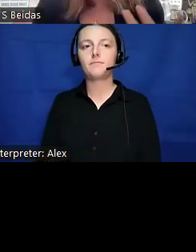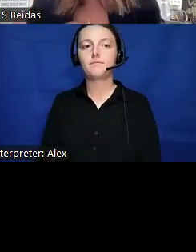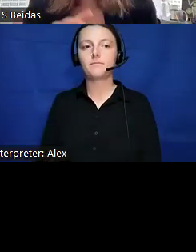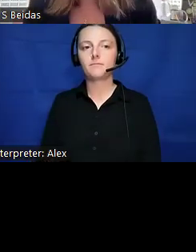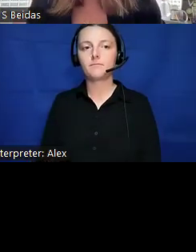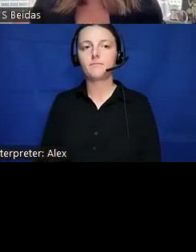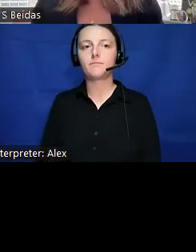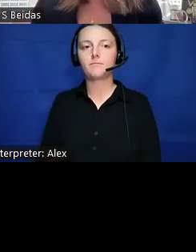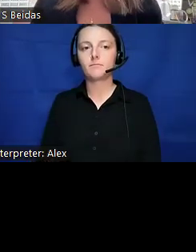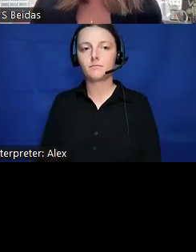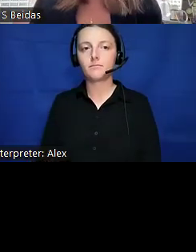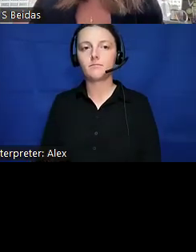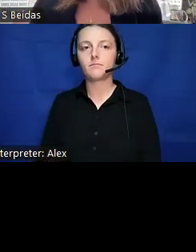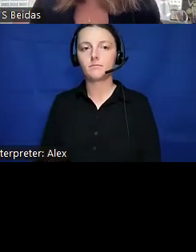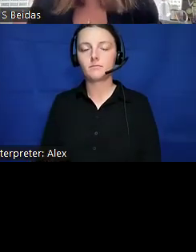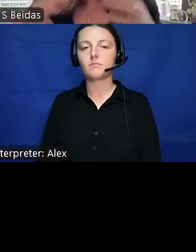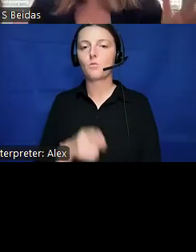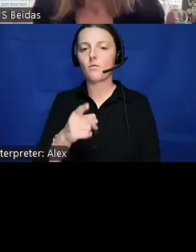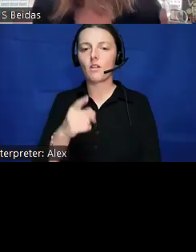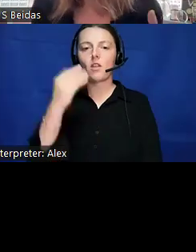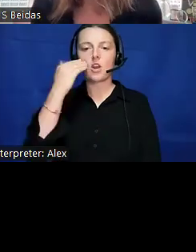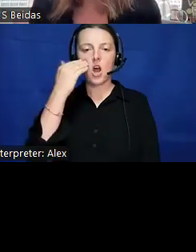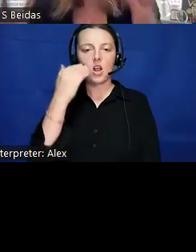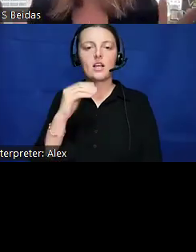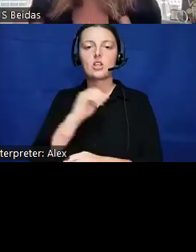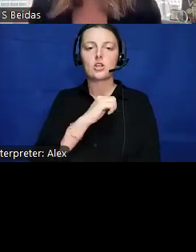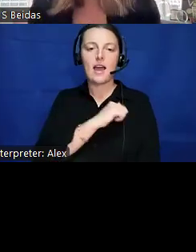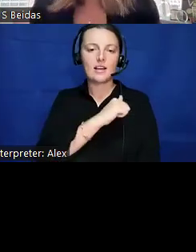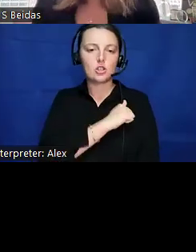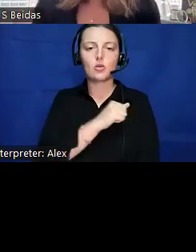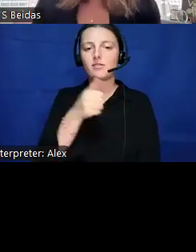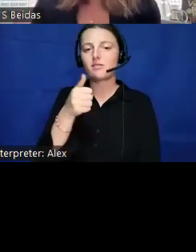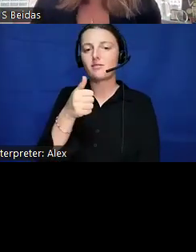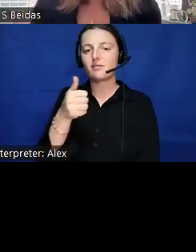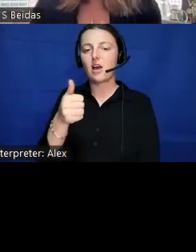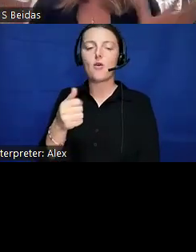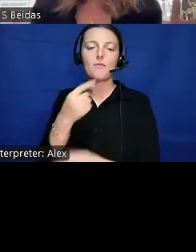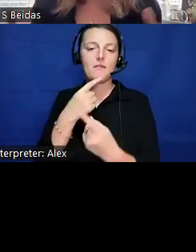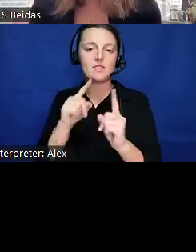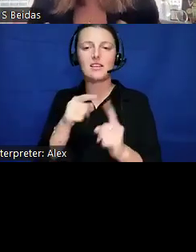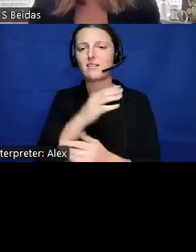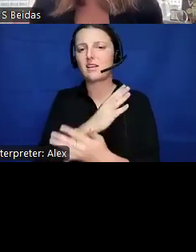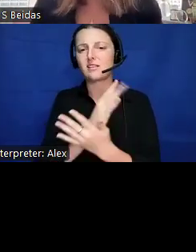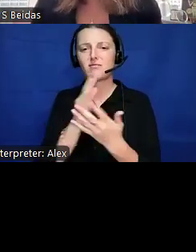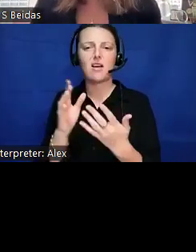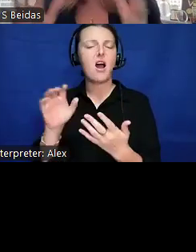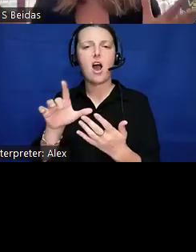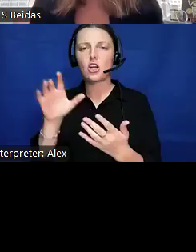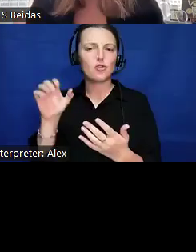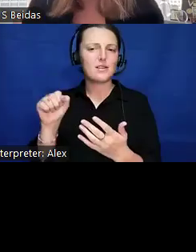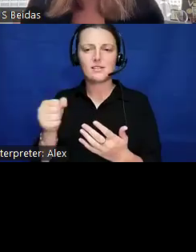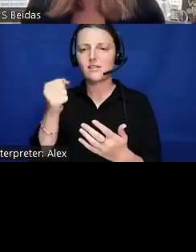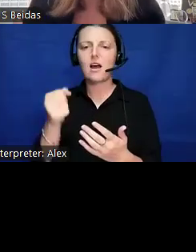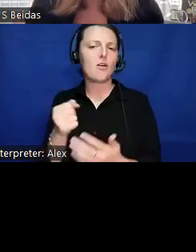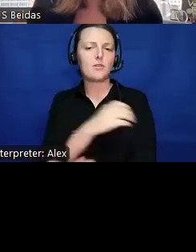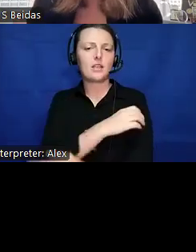like their knowledge, their attitudes, their self-efficacy. And this is across hundreds of clinicians in 30 practices over, this is